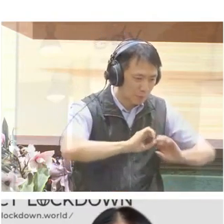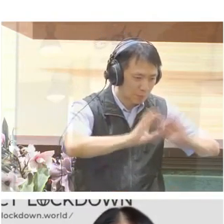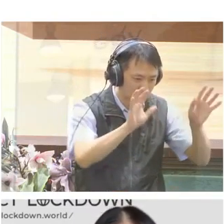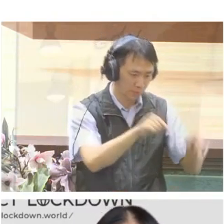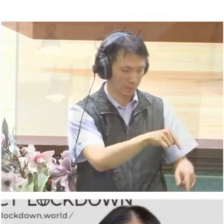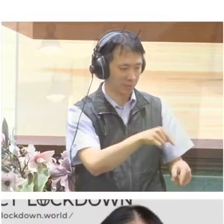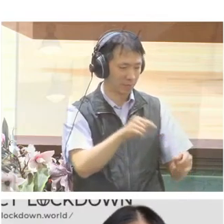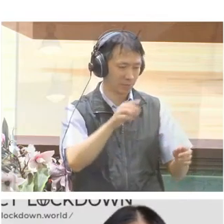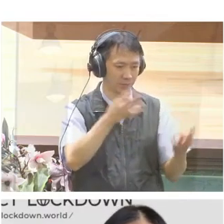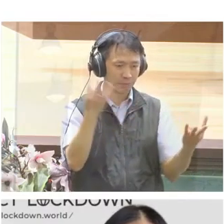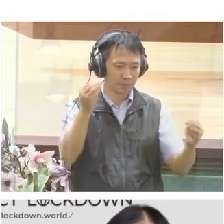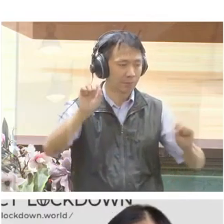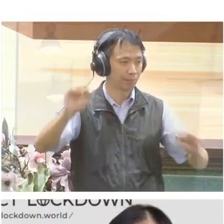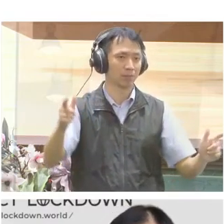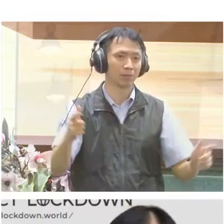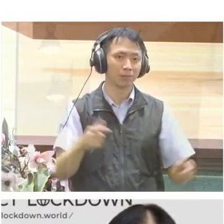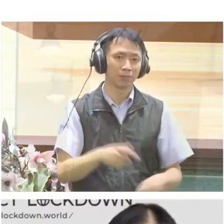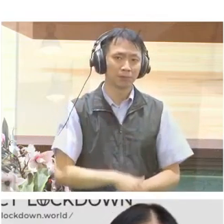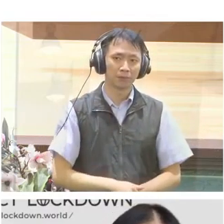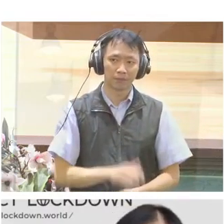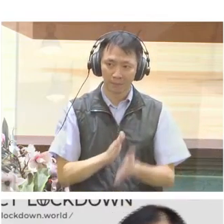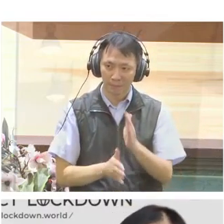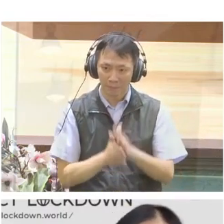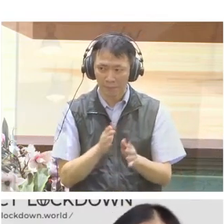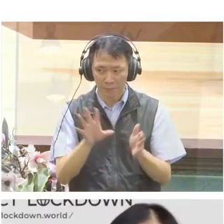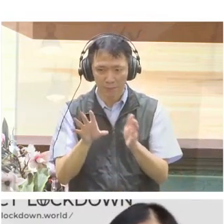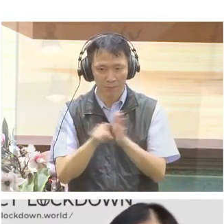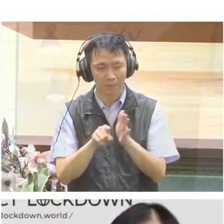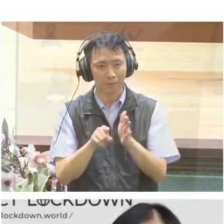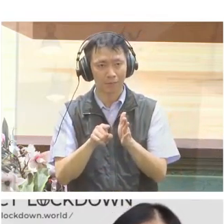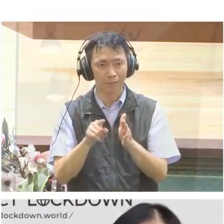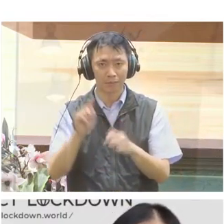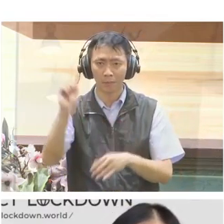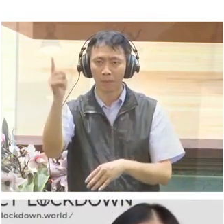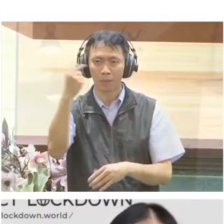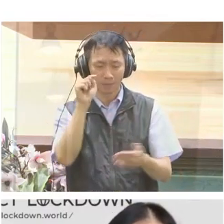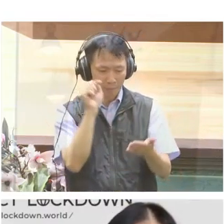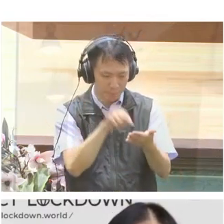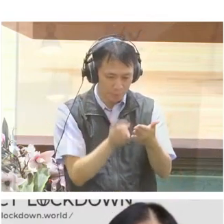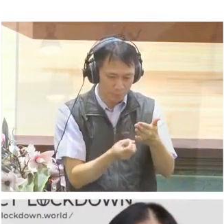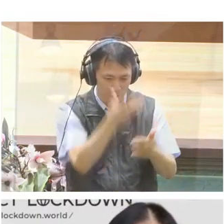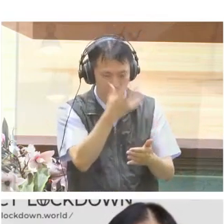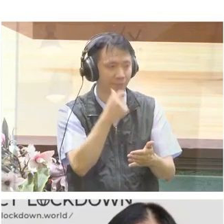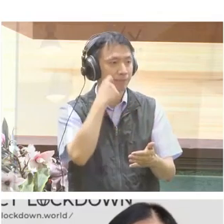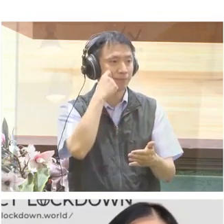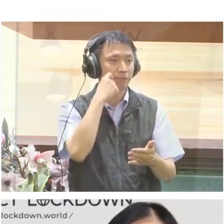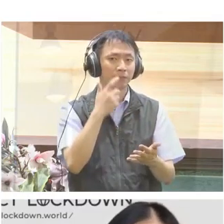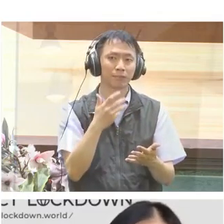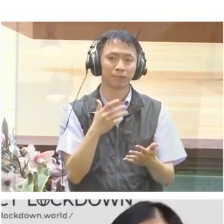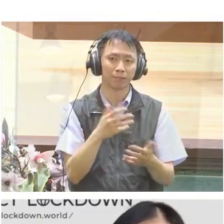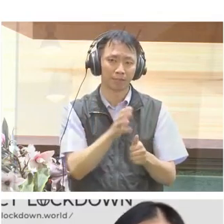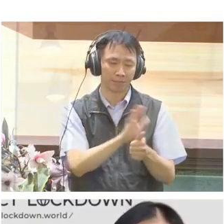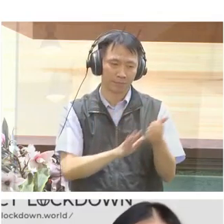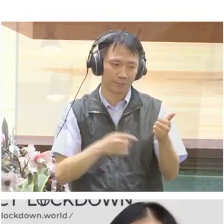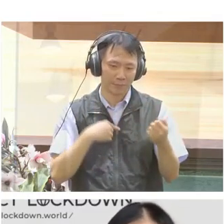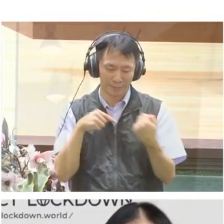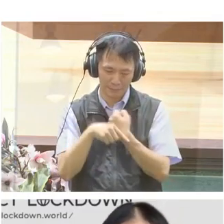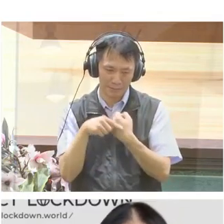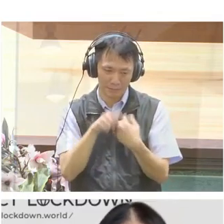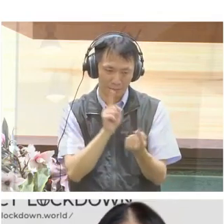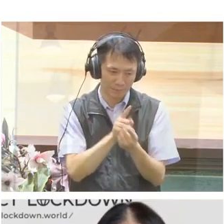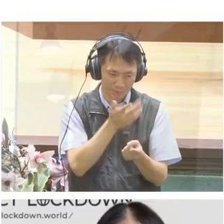this creates extra time costs because we have to replace them with media reports or announcement from reposted by the